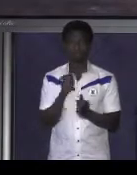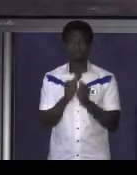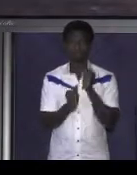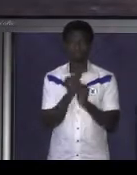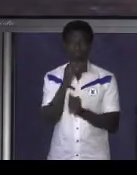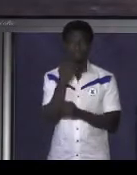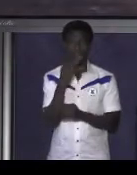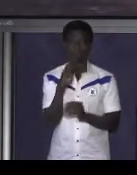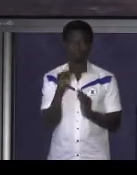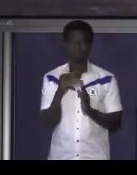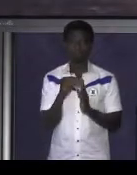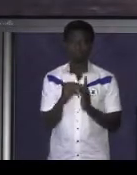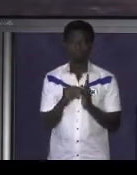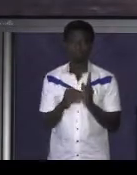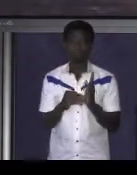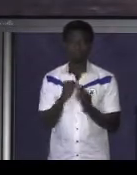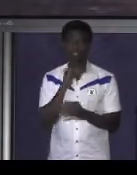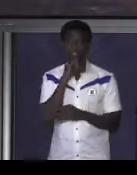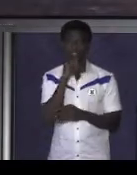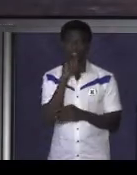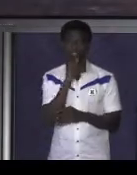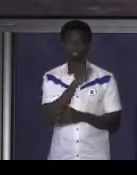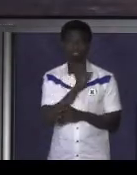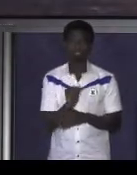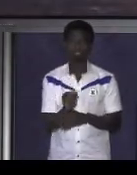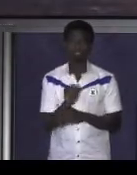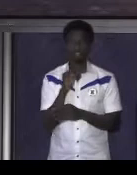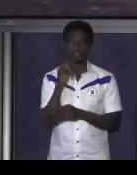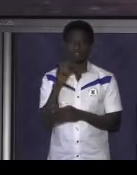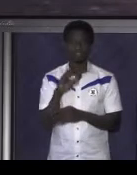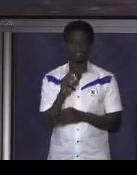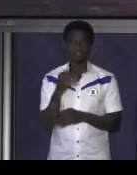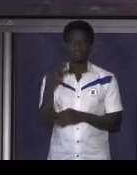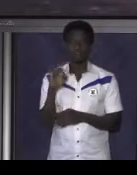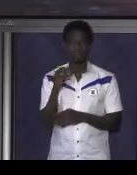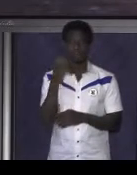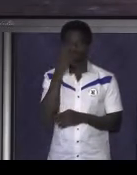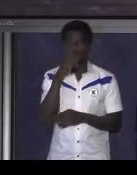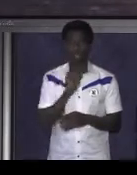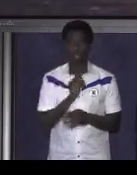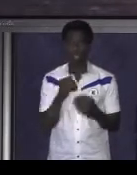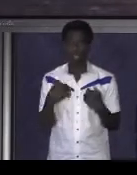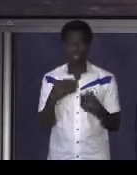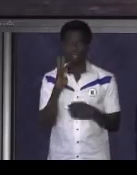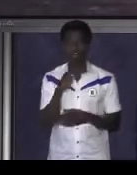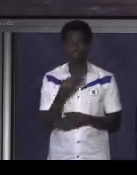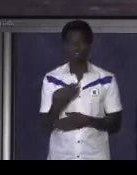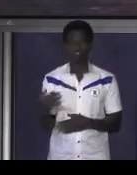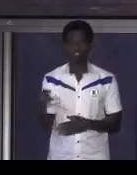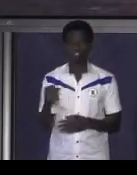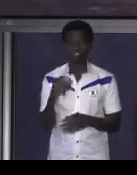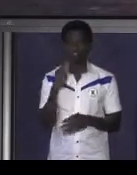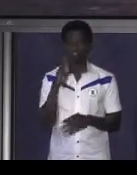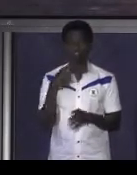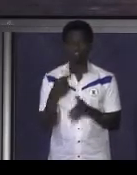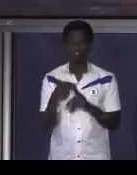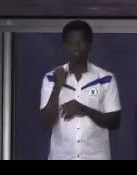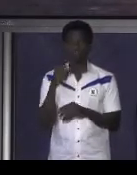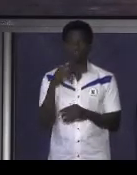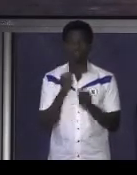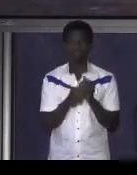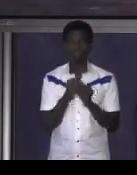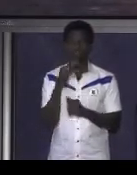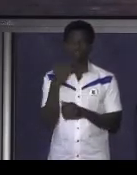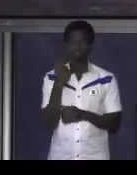Which of the following is not a figure of speech? I have four things here, four words here. Which